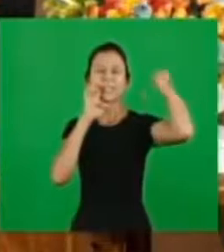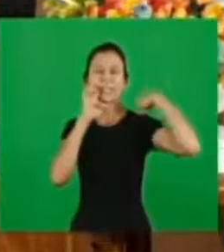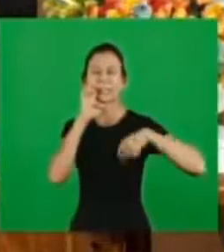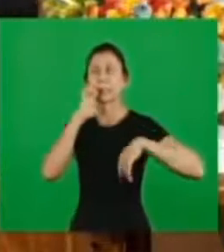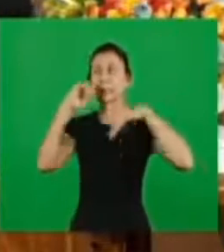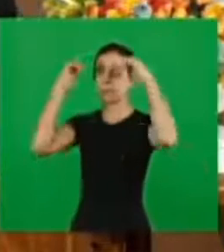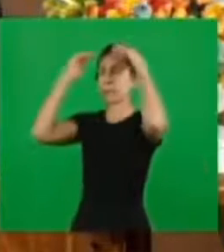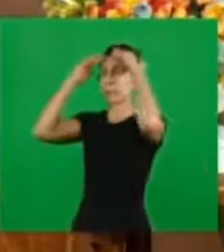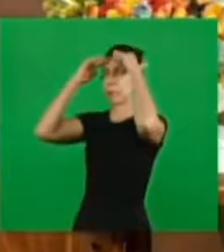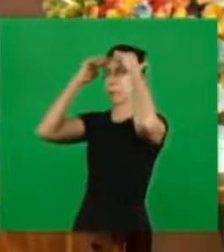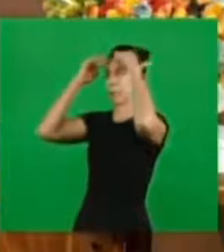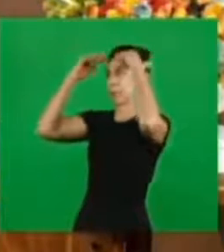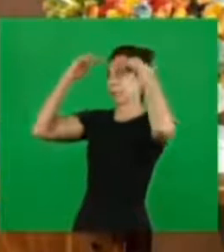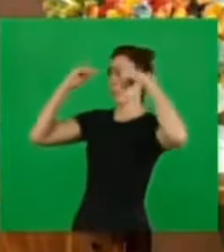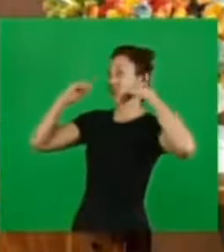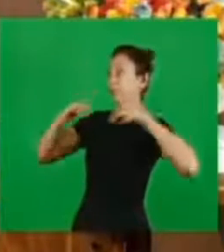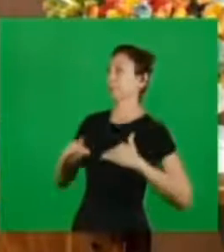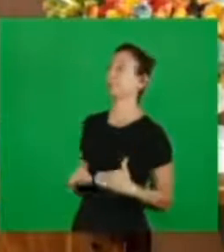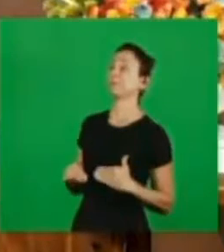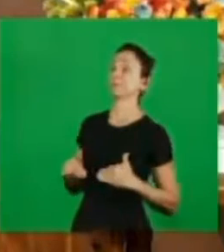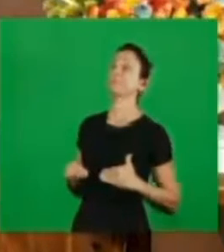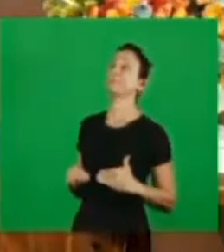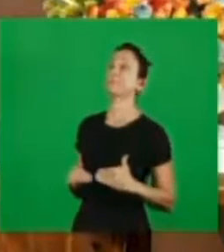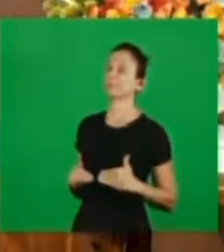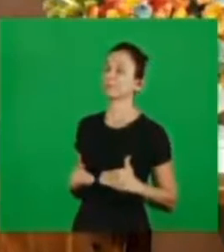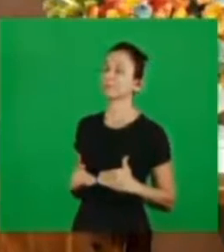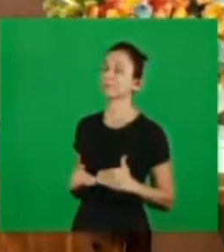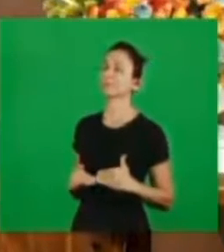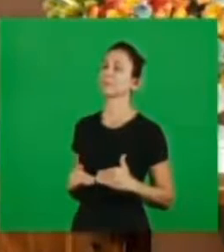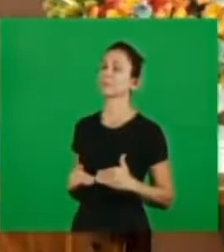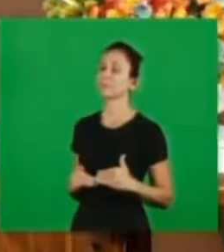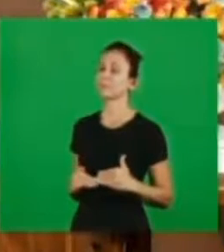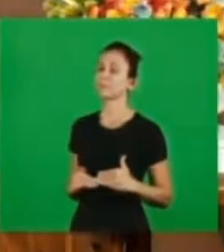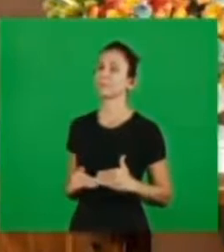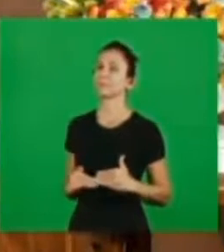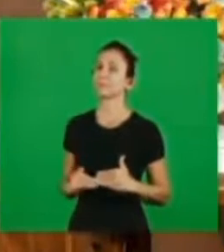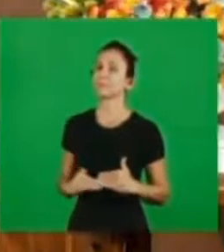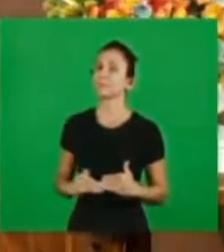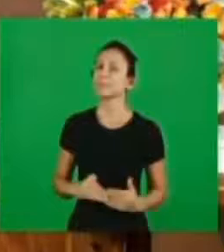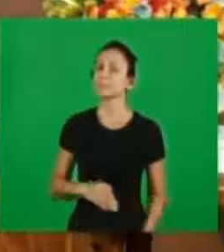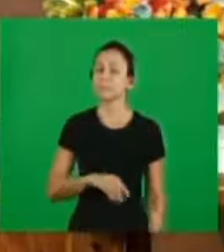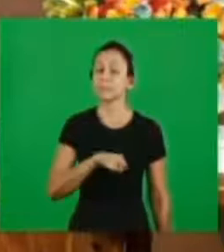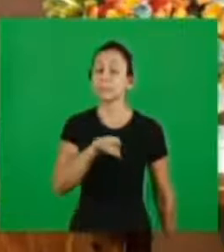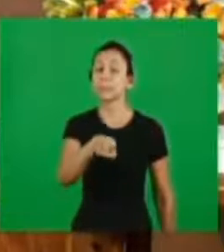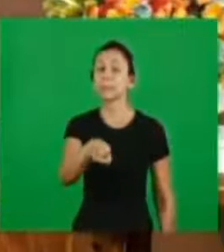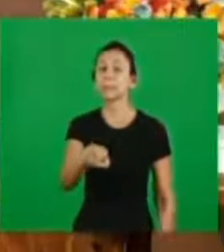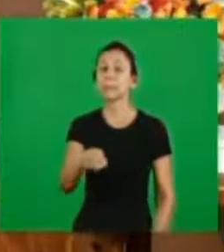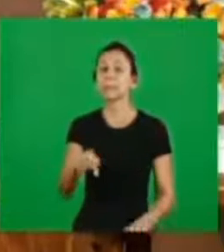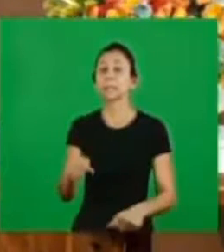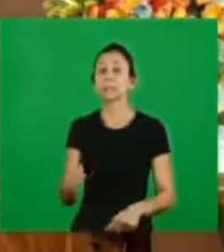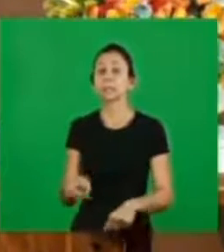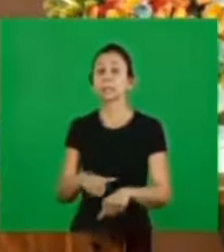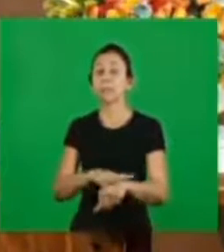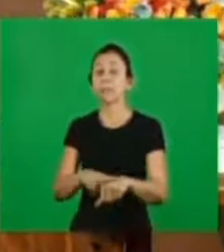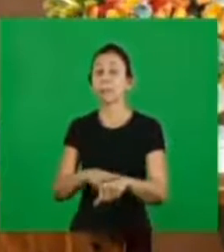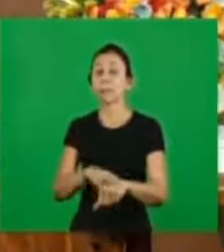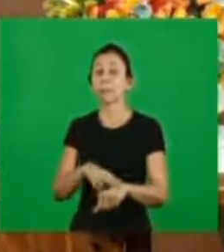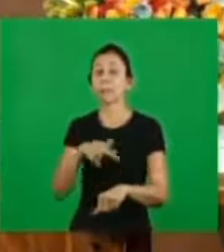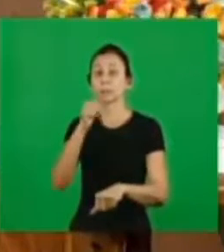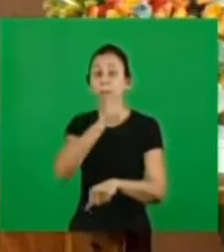enter into the scene of disobedience, and the Lord placed a